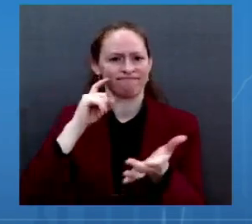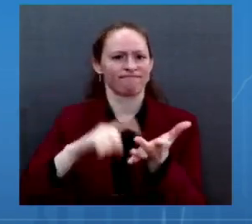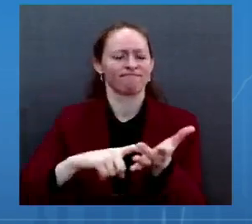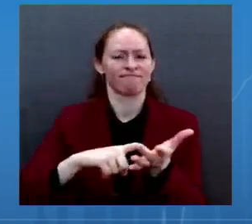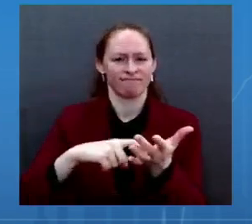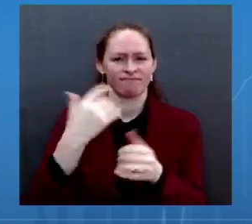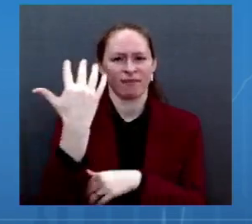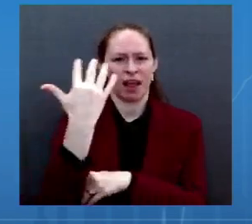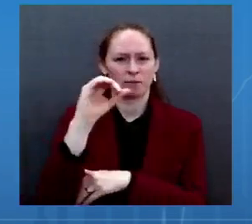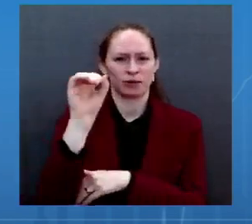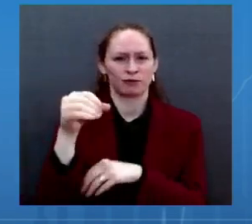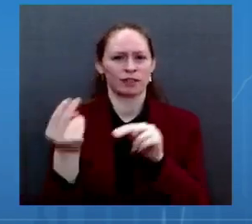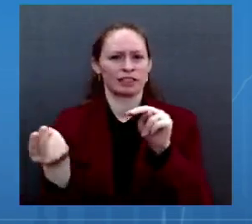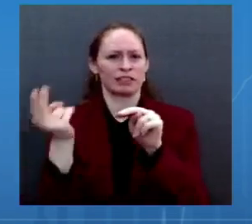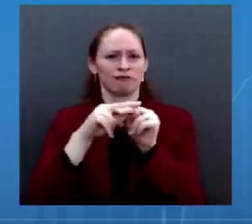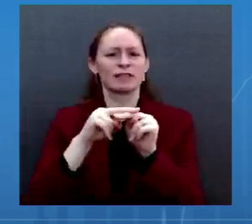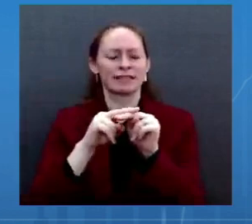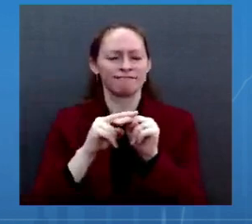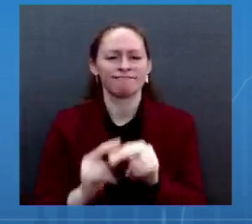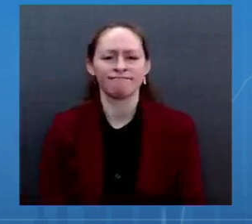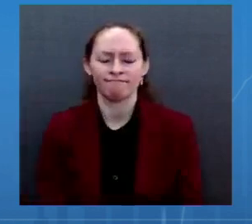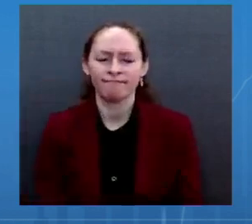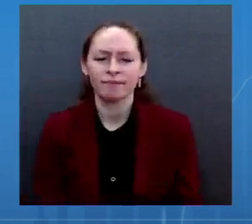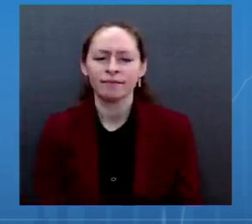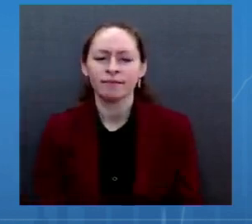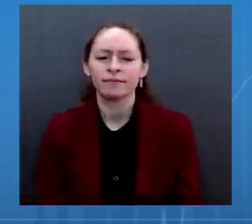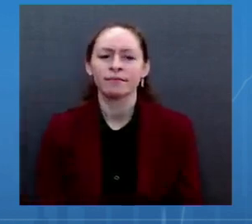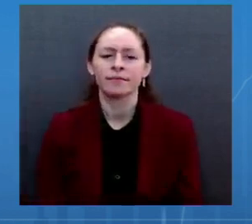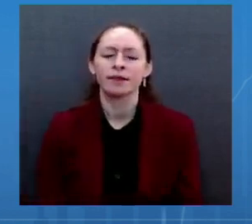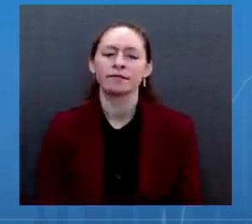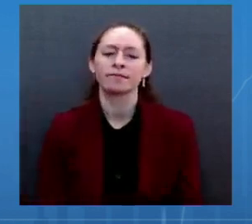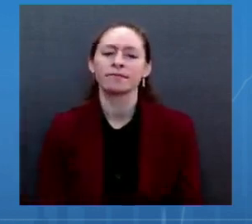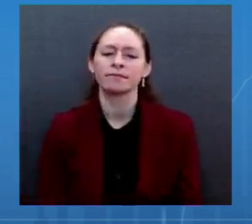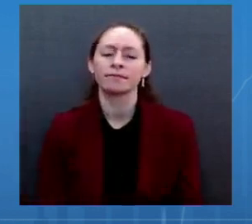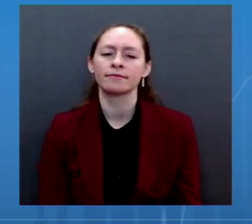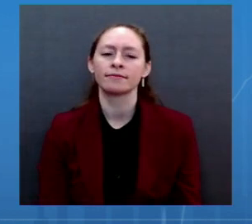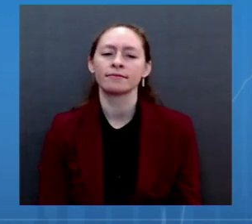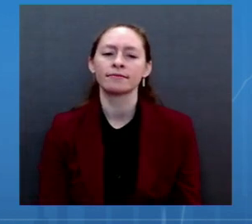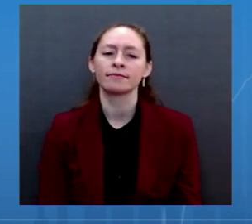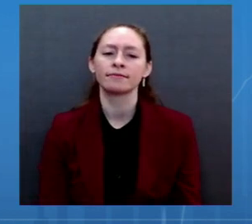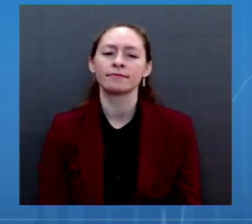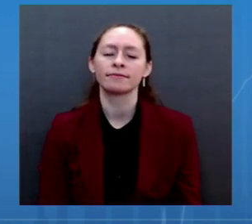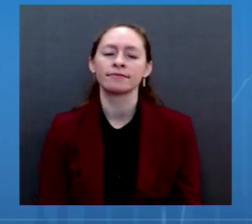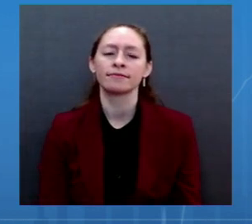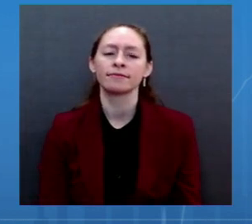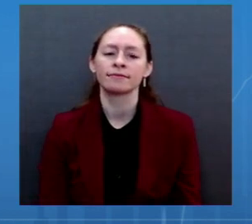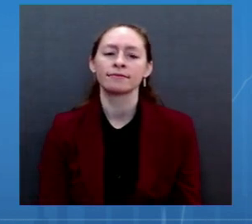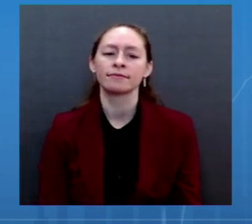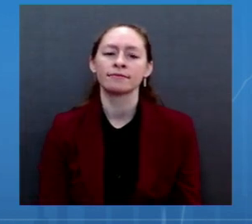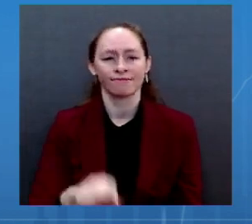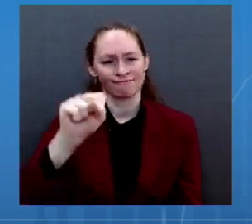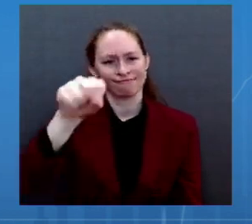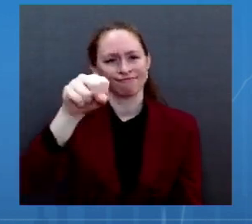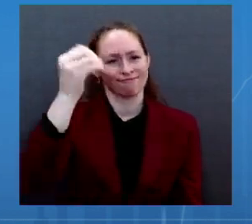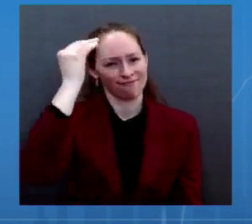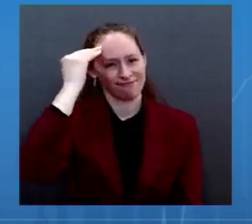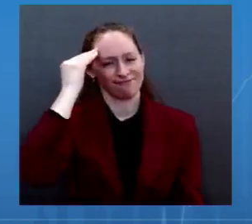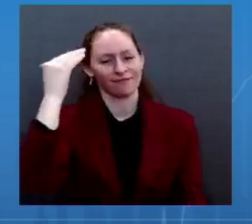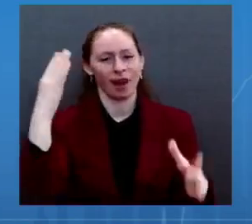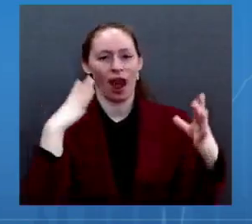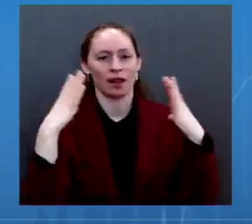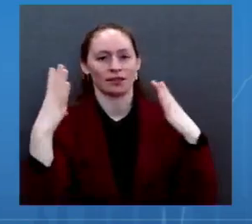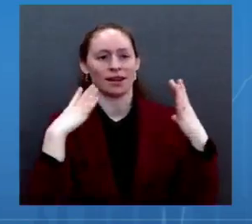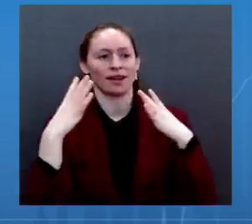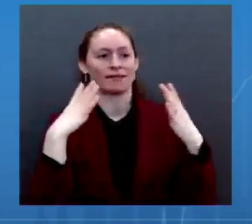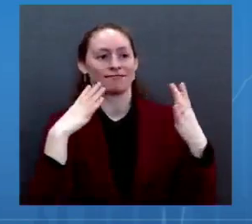weeks and over the holidays, we have seen a significant and rapid increase in COVID-19 cases. This increase reflects both cases